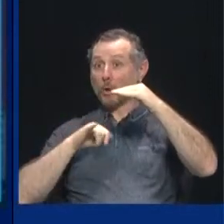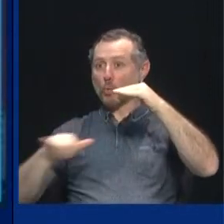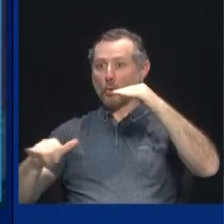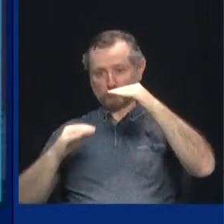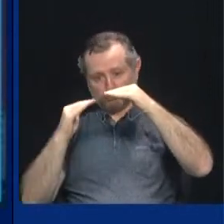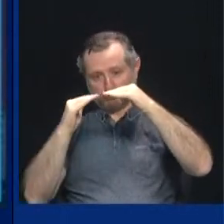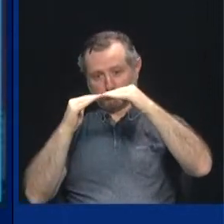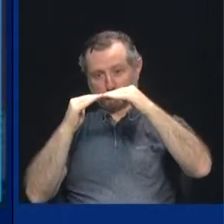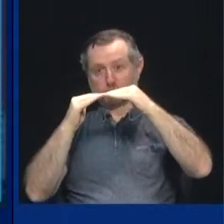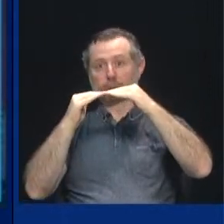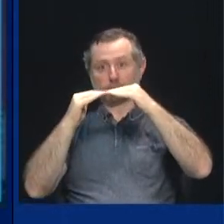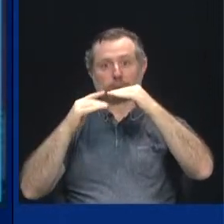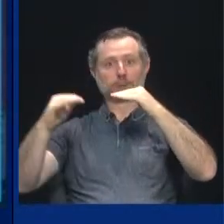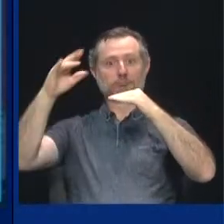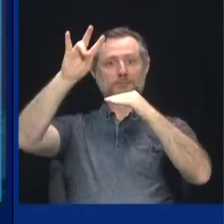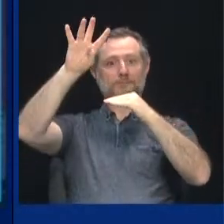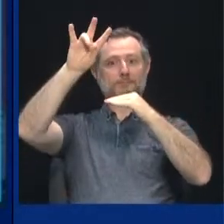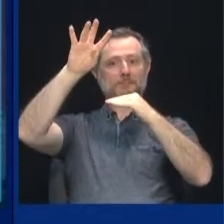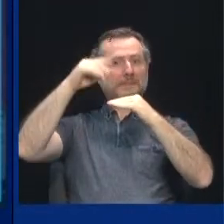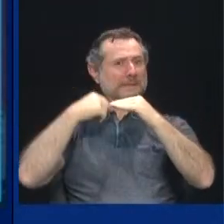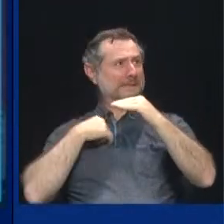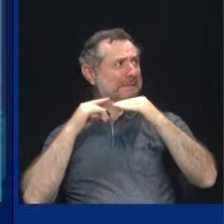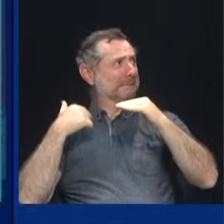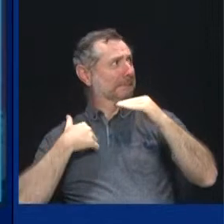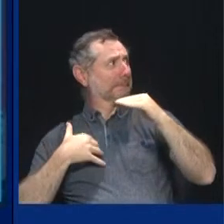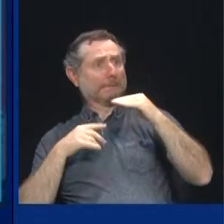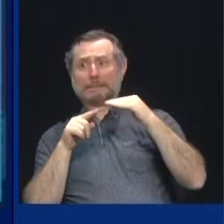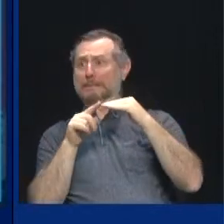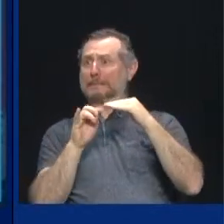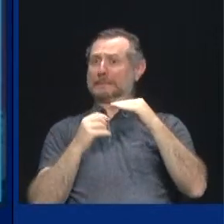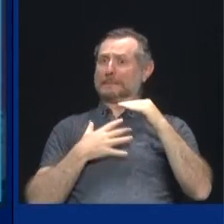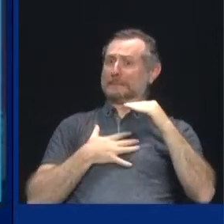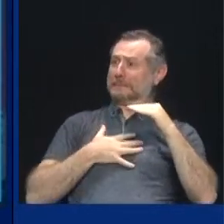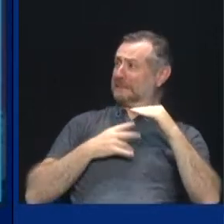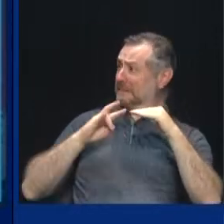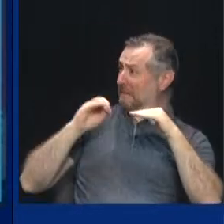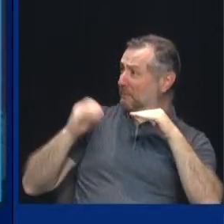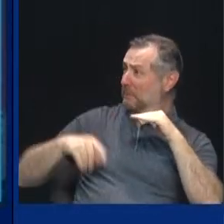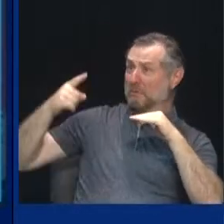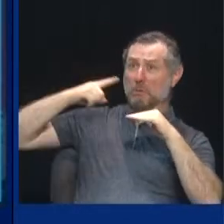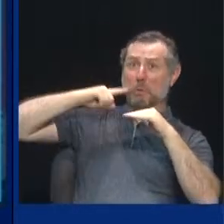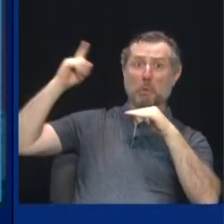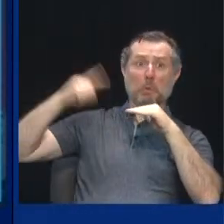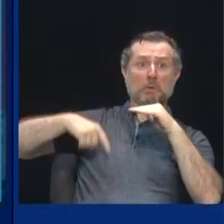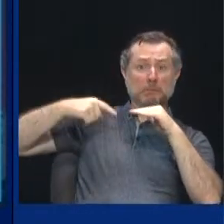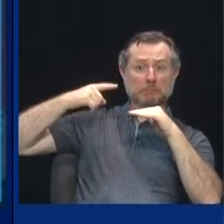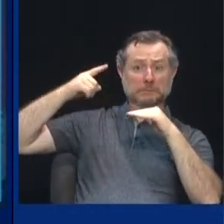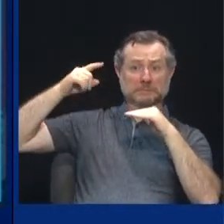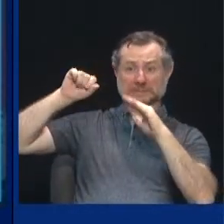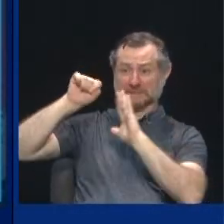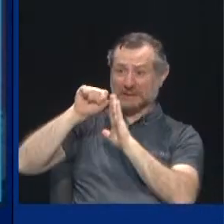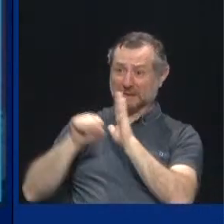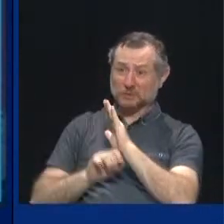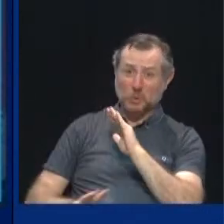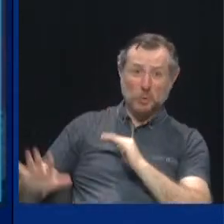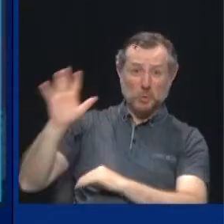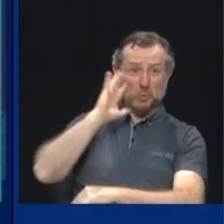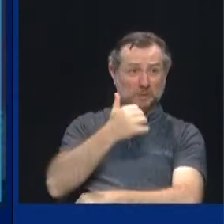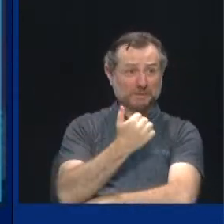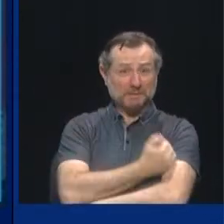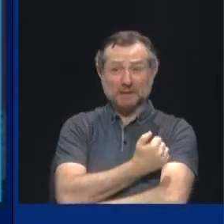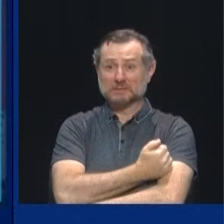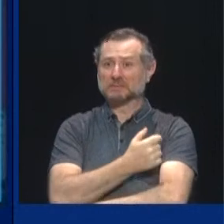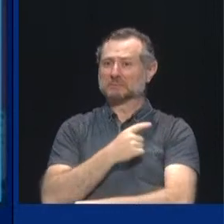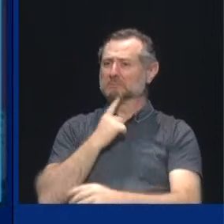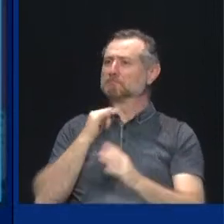you how frightening that was for us. 70% of the people in this state had to receive a vaccine. It seemed almost